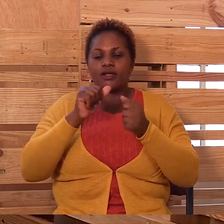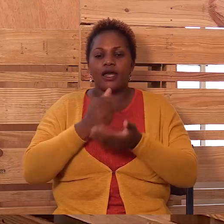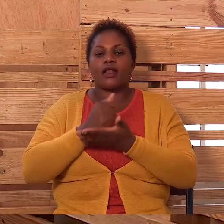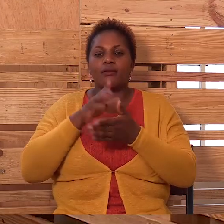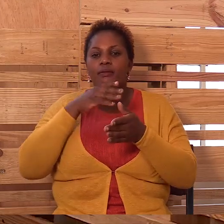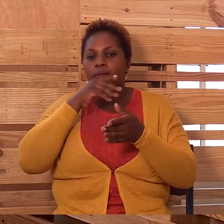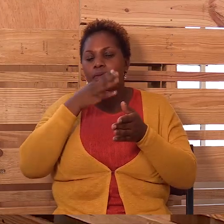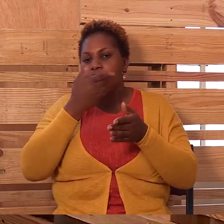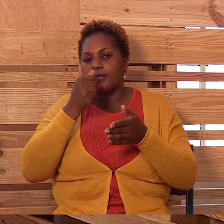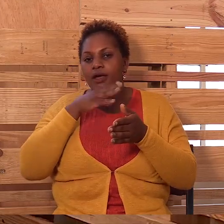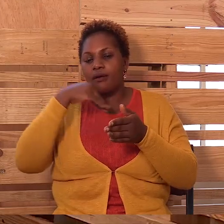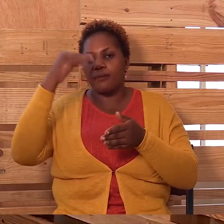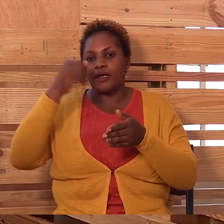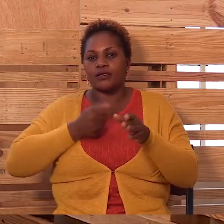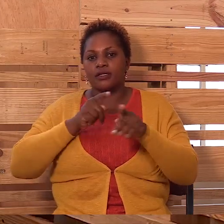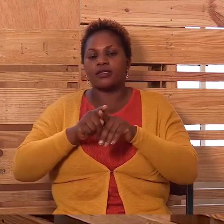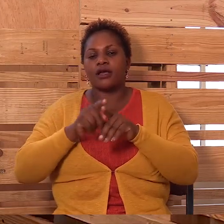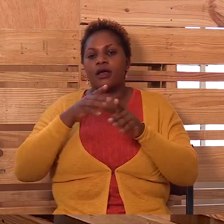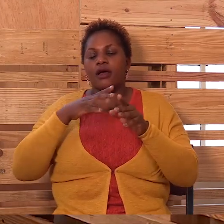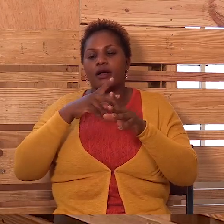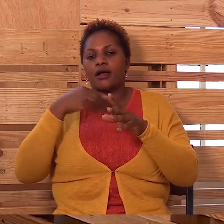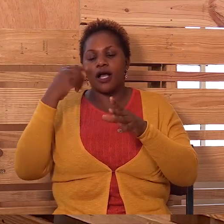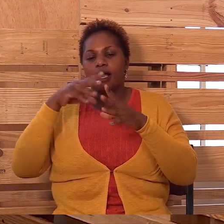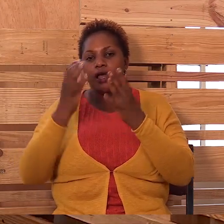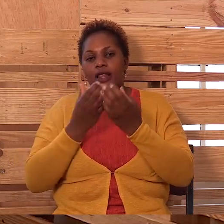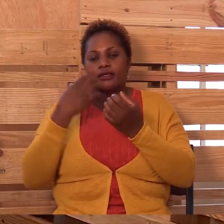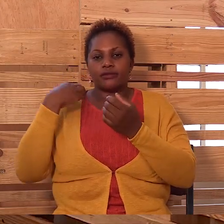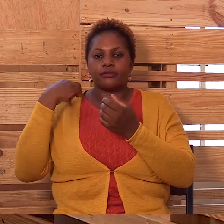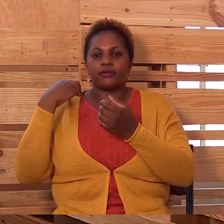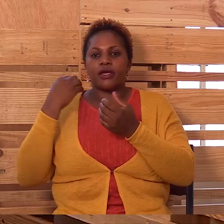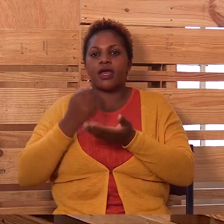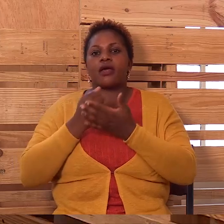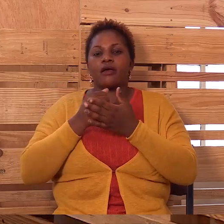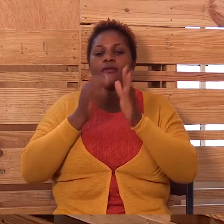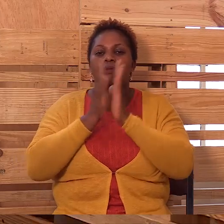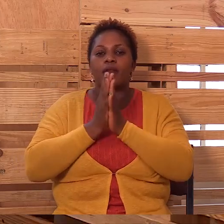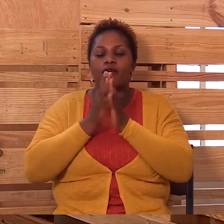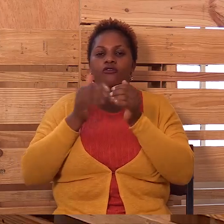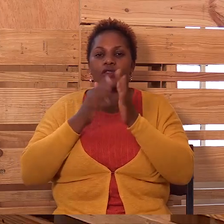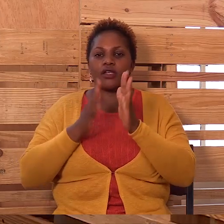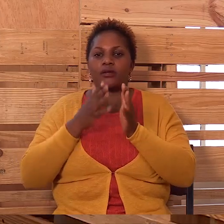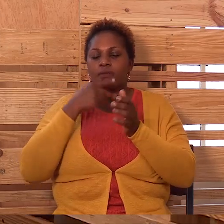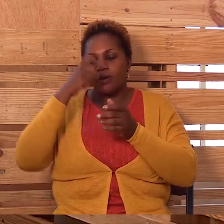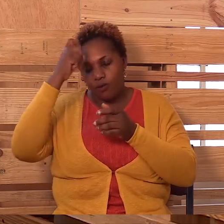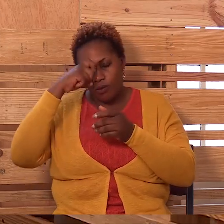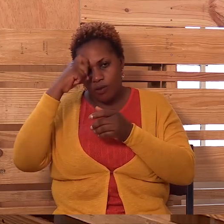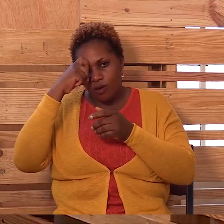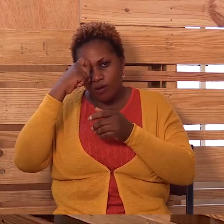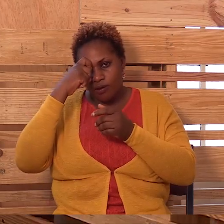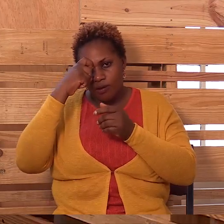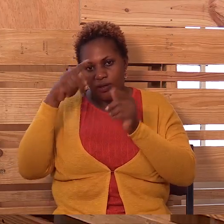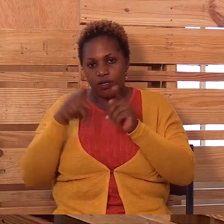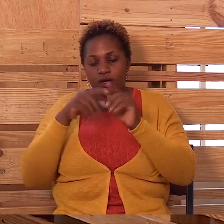you to become a better big brother, a better big sister, a better class prefect. And he can also help you to pray for the leaders to be